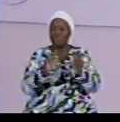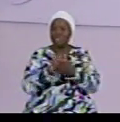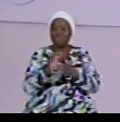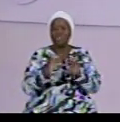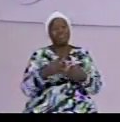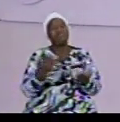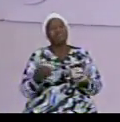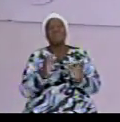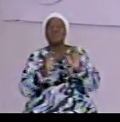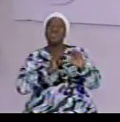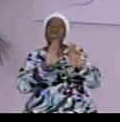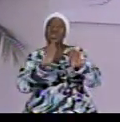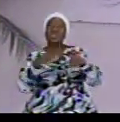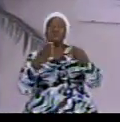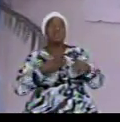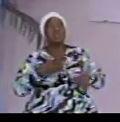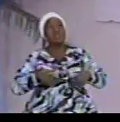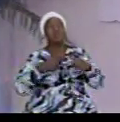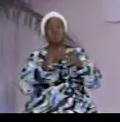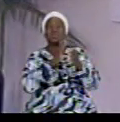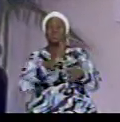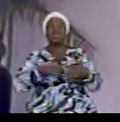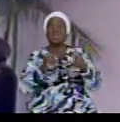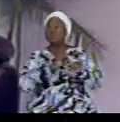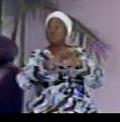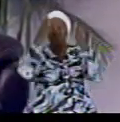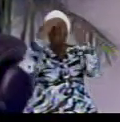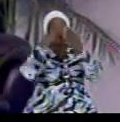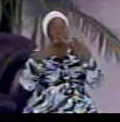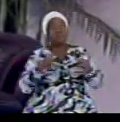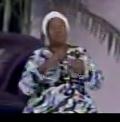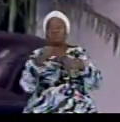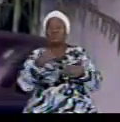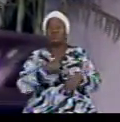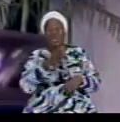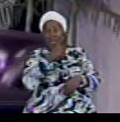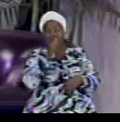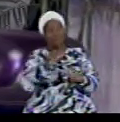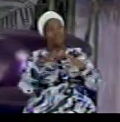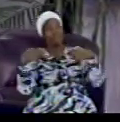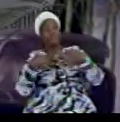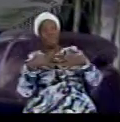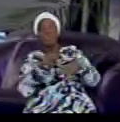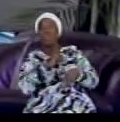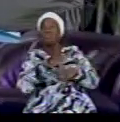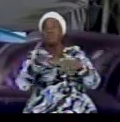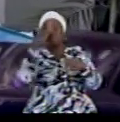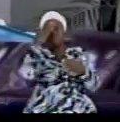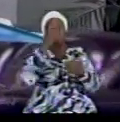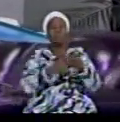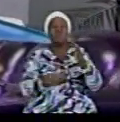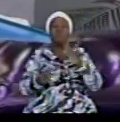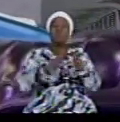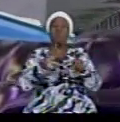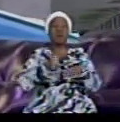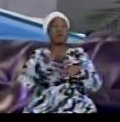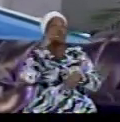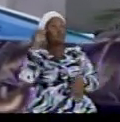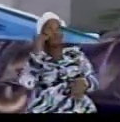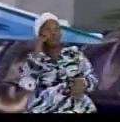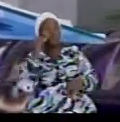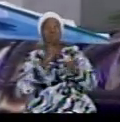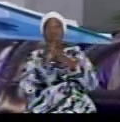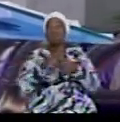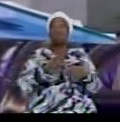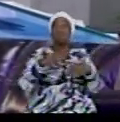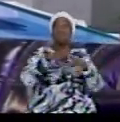life to Christ now, I don't know what will happen to me. And I'm afraid what people at home, what people in